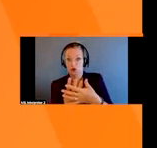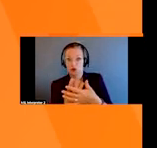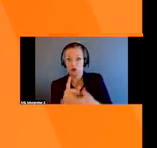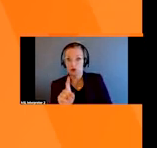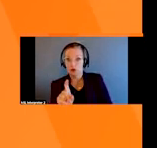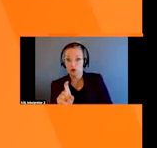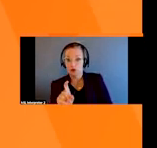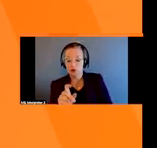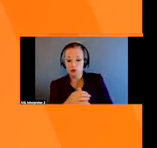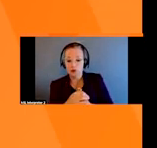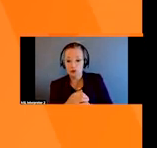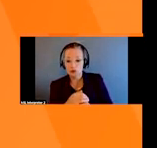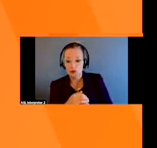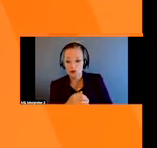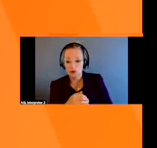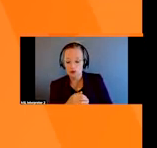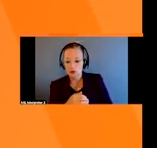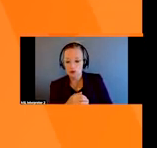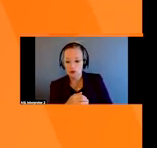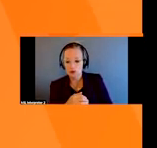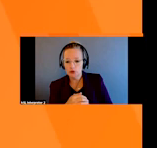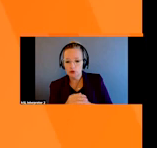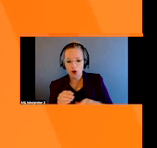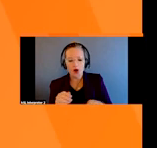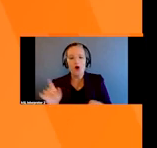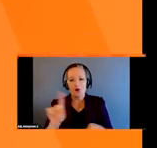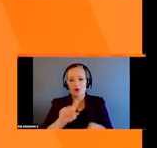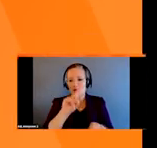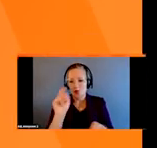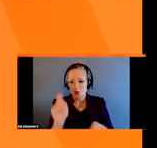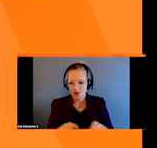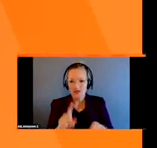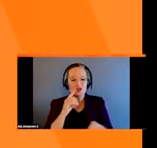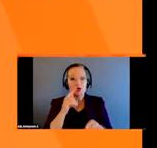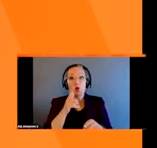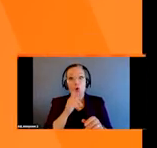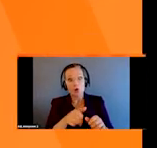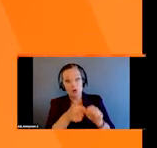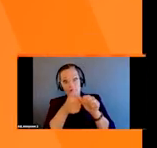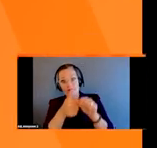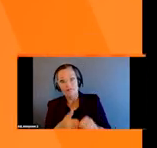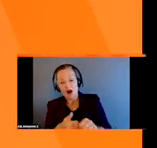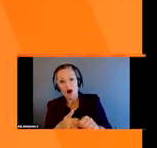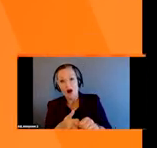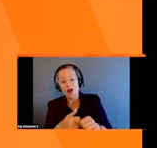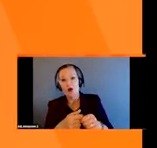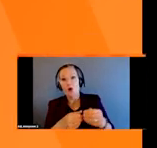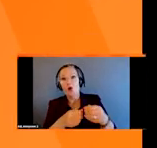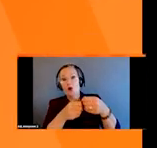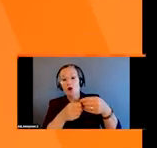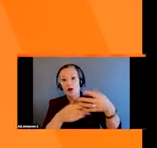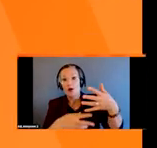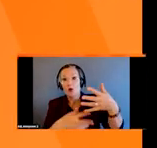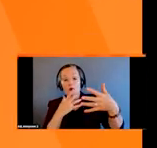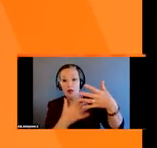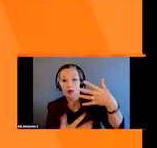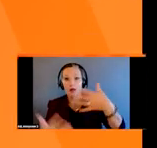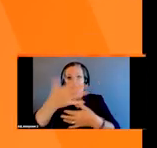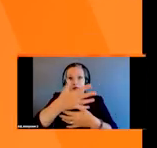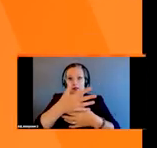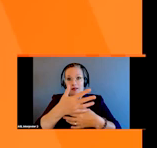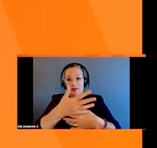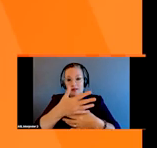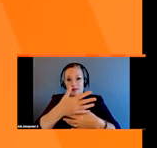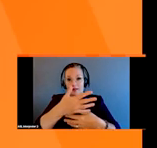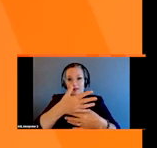Will LinkedIn prioritize those you are following to bump up ones that you interact with most frequently? That's a great